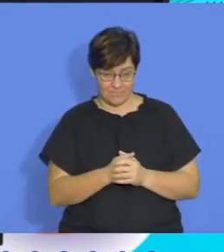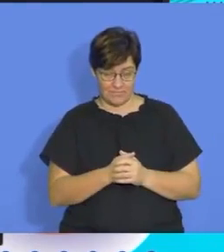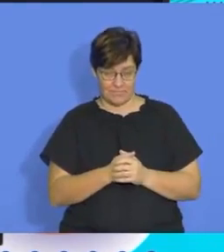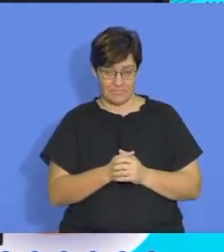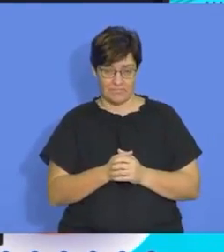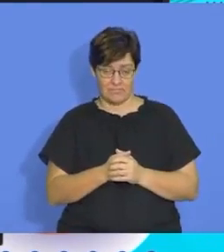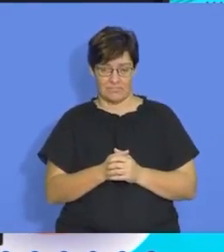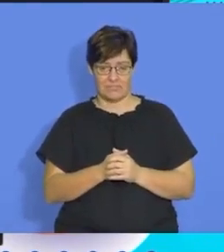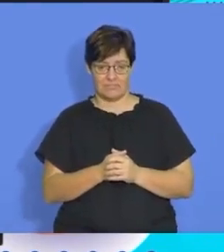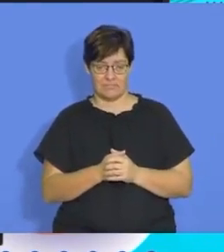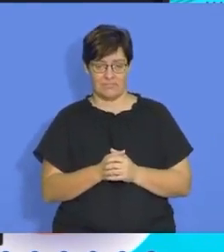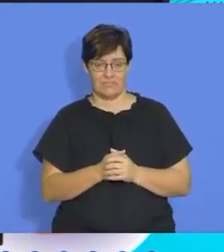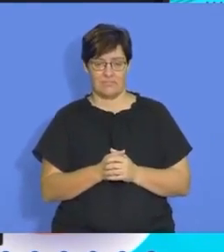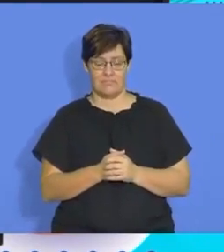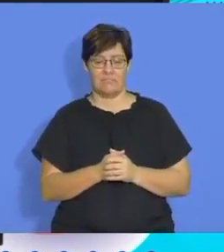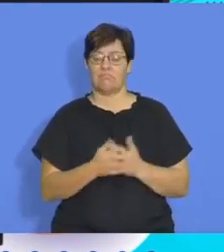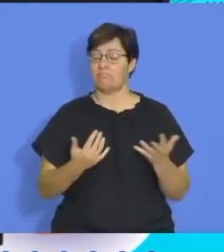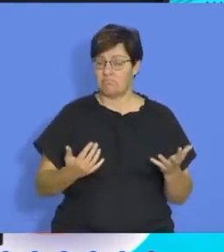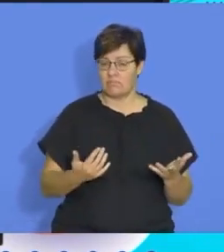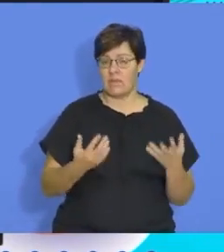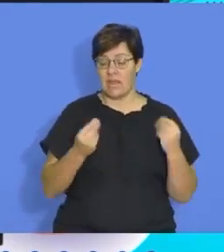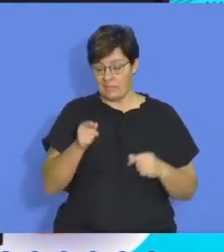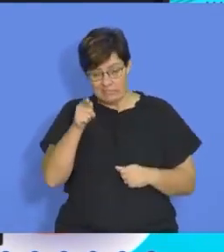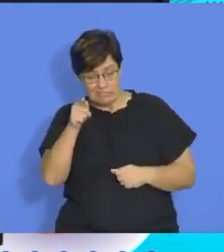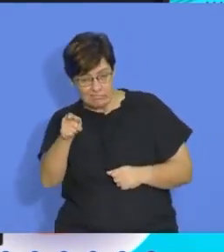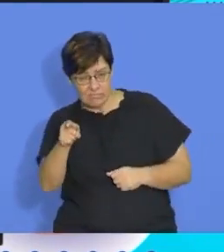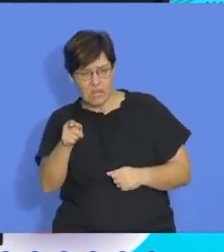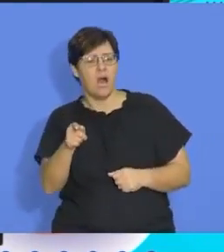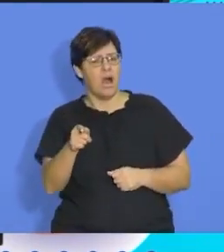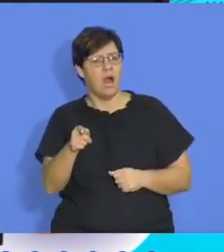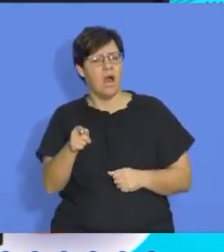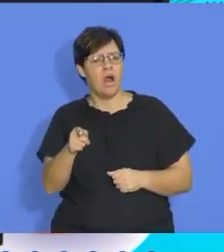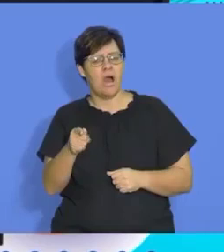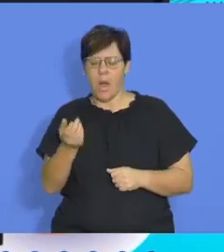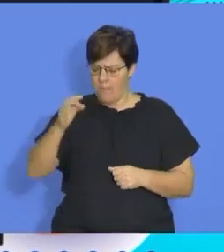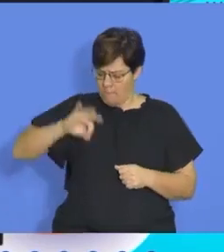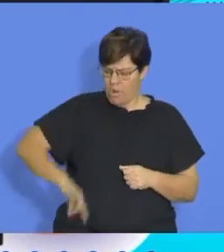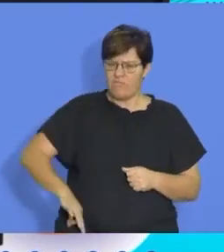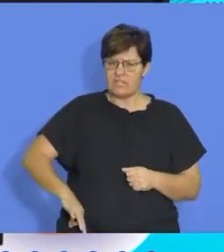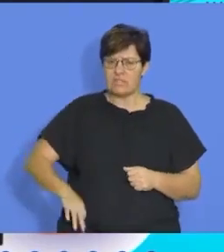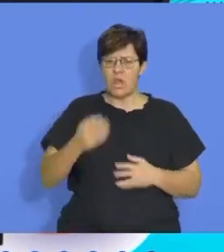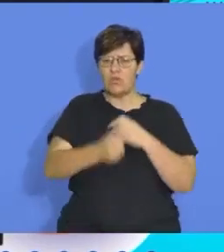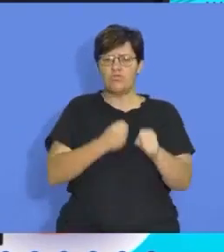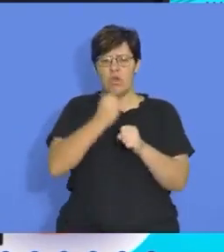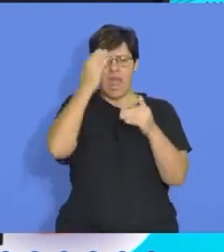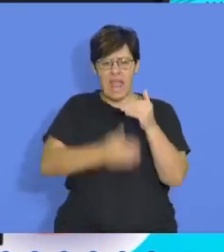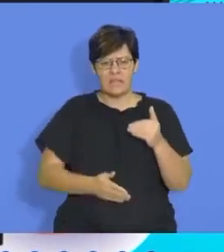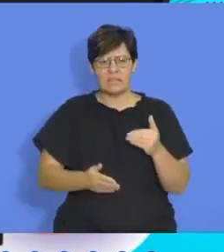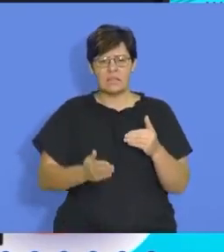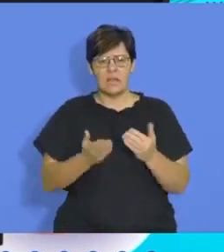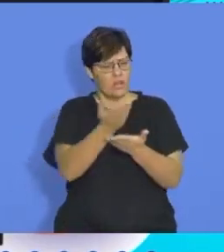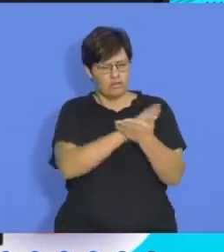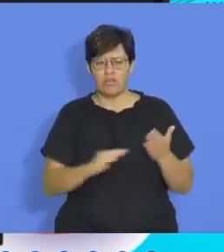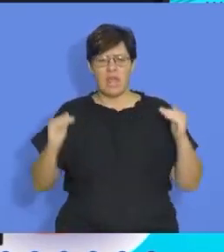between Candace and Craig. We've got Candace who believes, I feel the